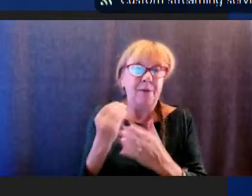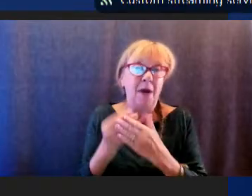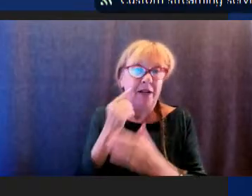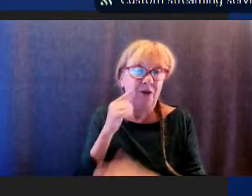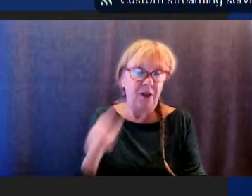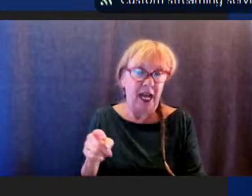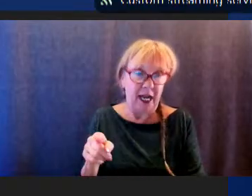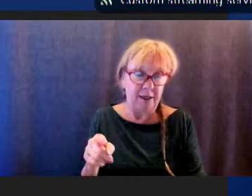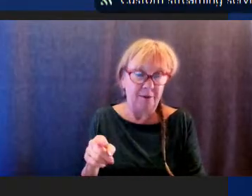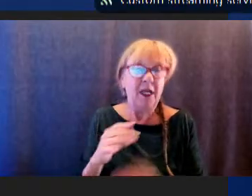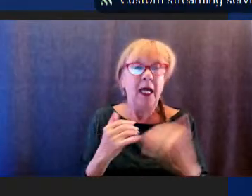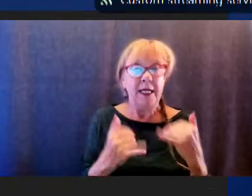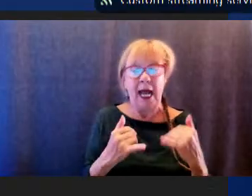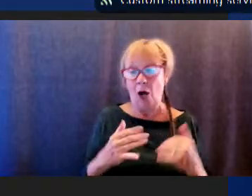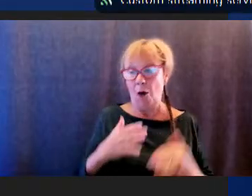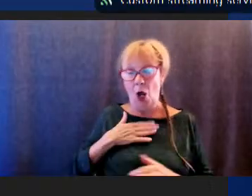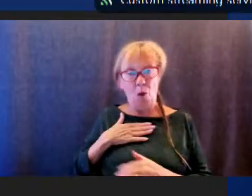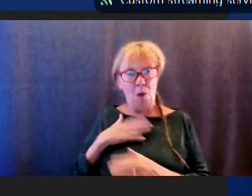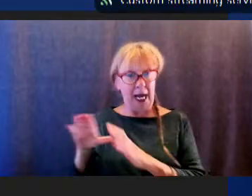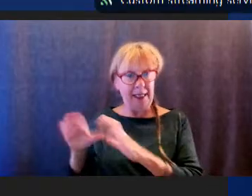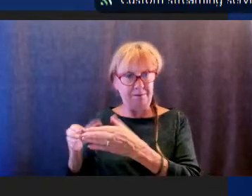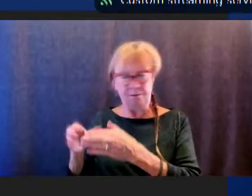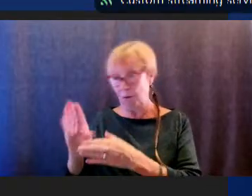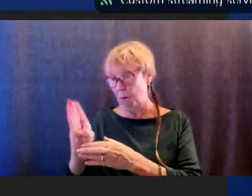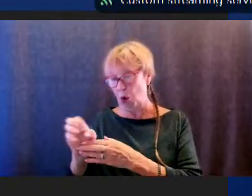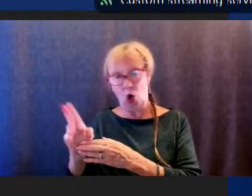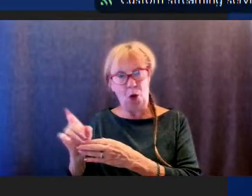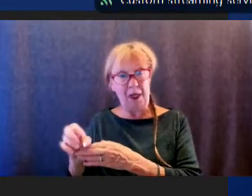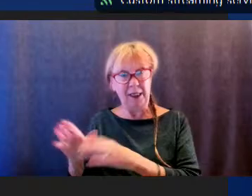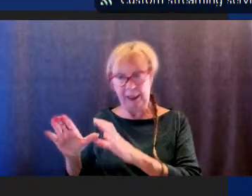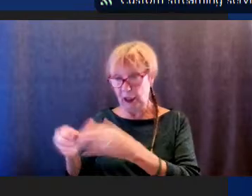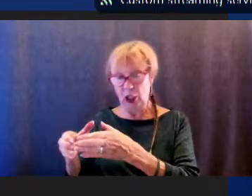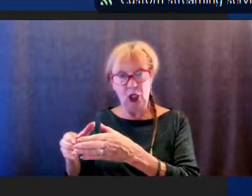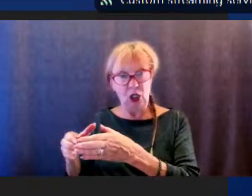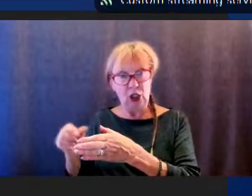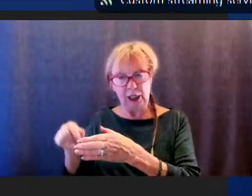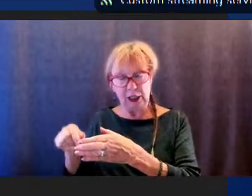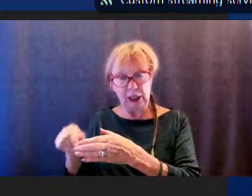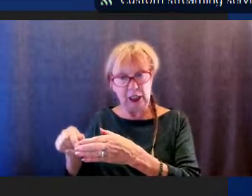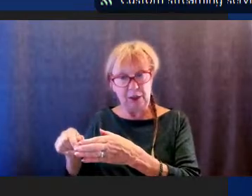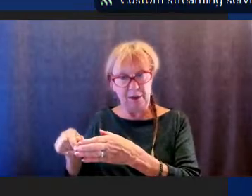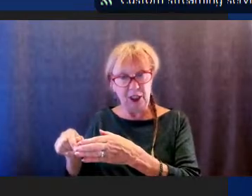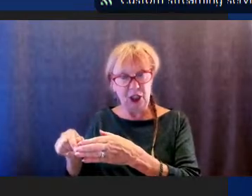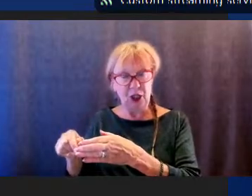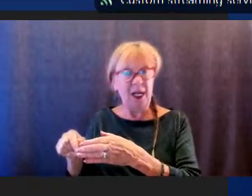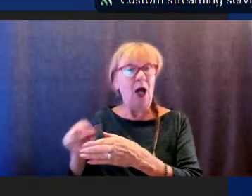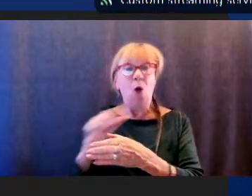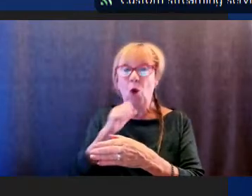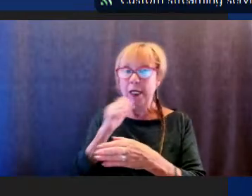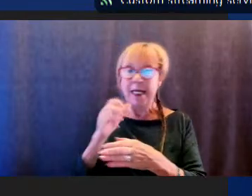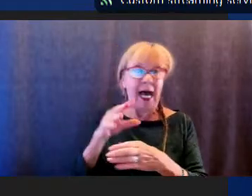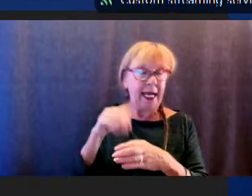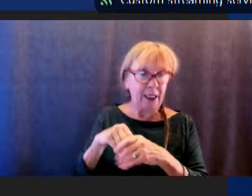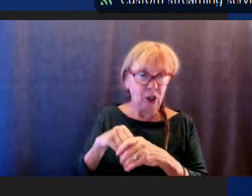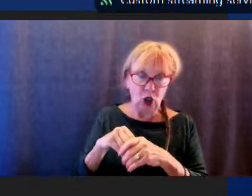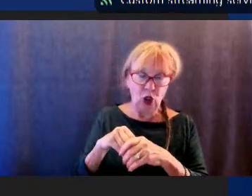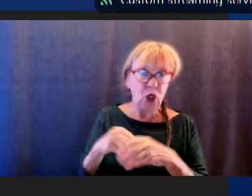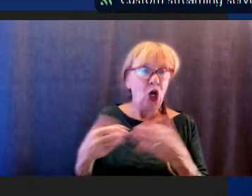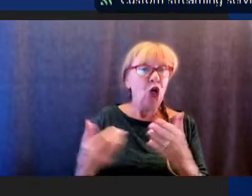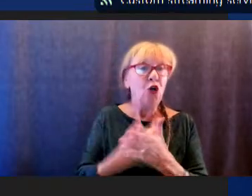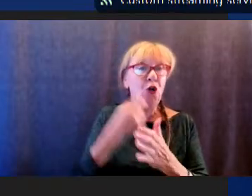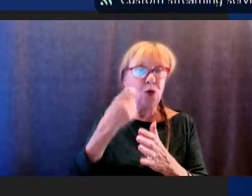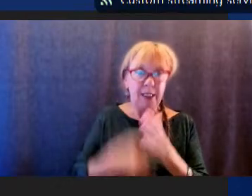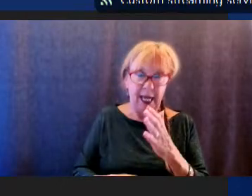Unlike the Blue Ribbon Commission, my vision for recovery does not include new taxes or added costs to